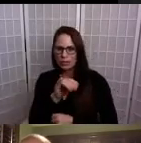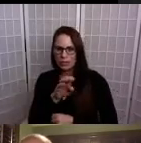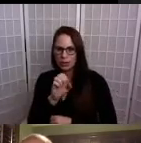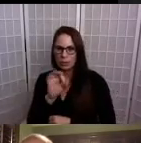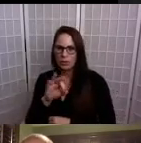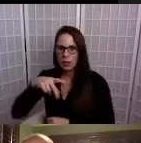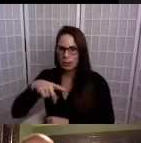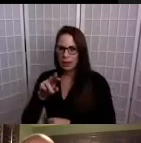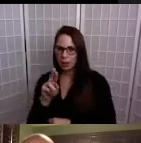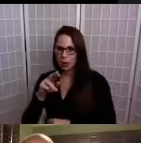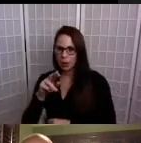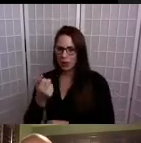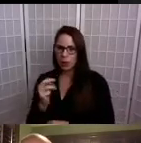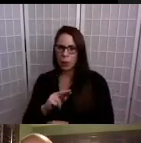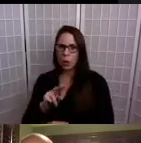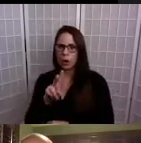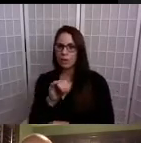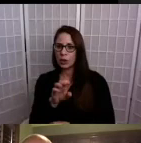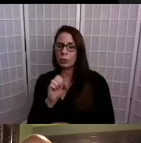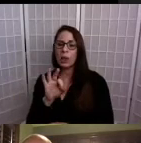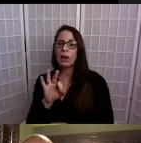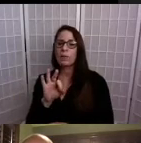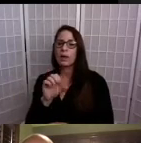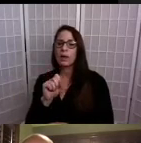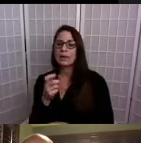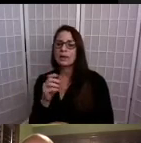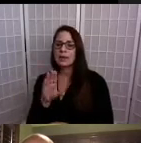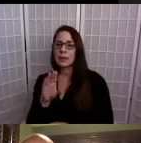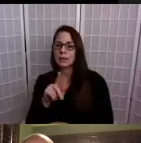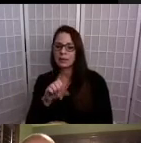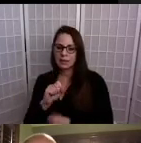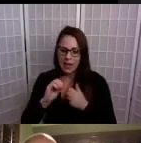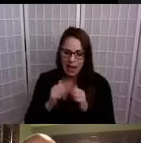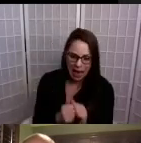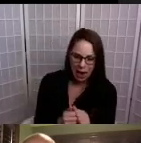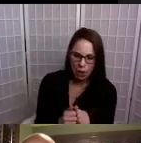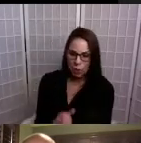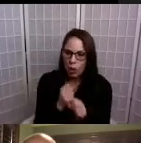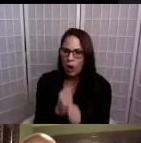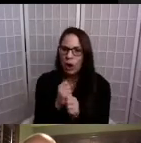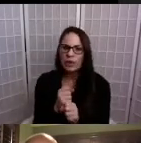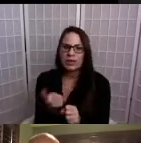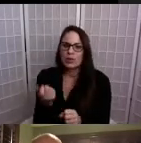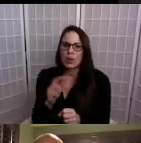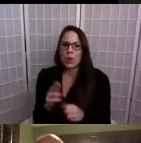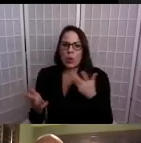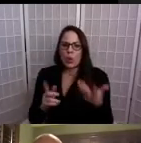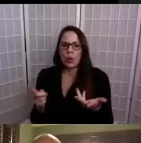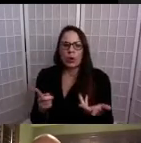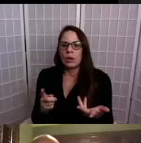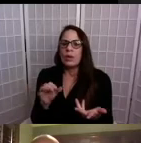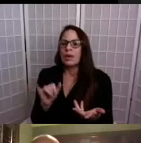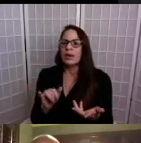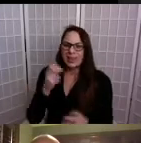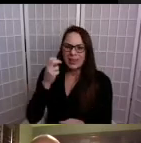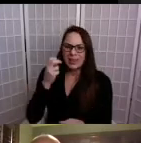cells, the stem cells harvested, how things are harvested, has enormous variability, making it, again, difficult to standardize these